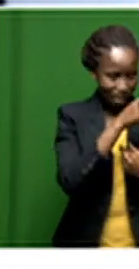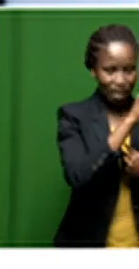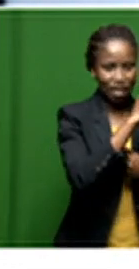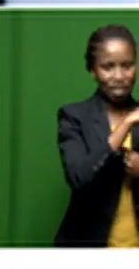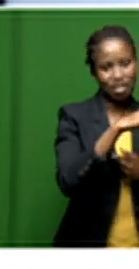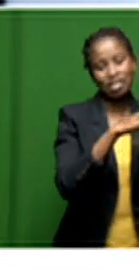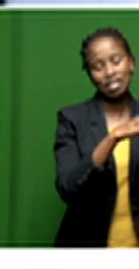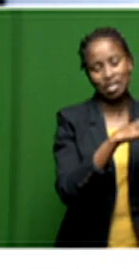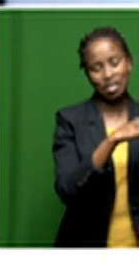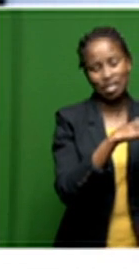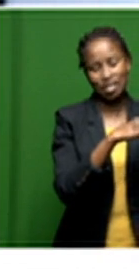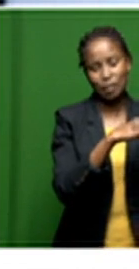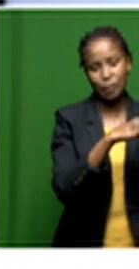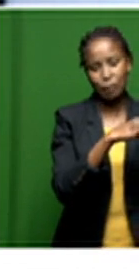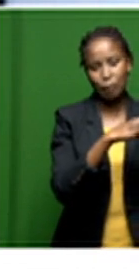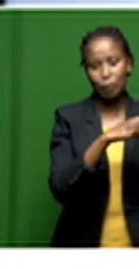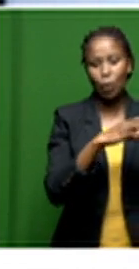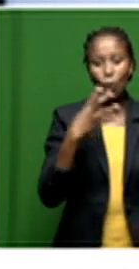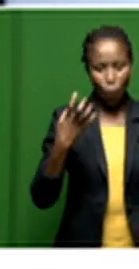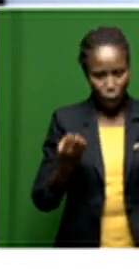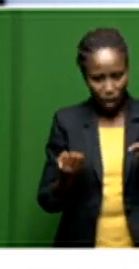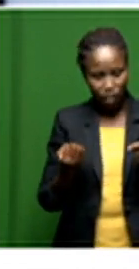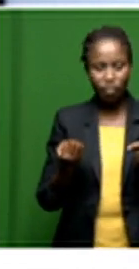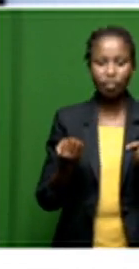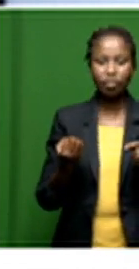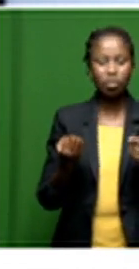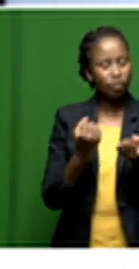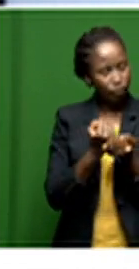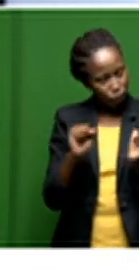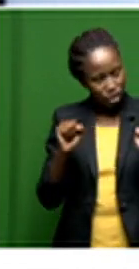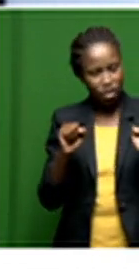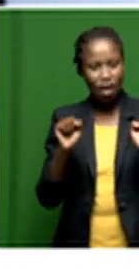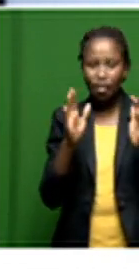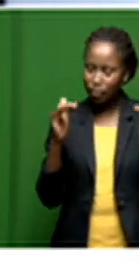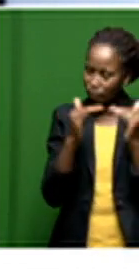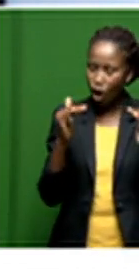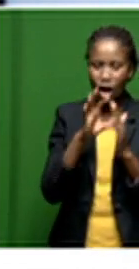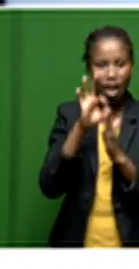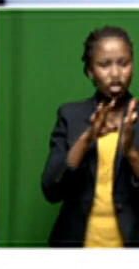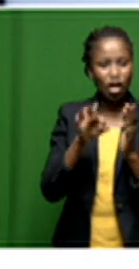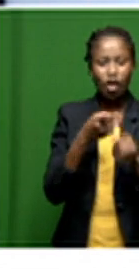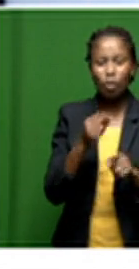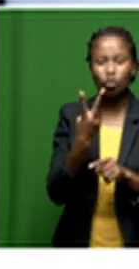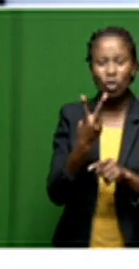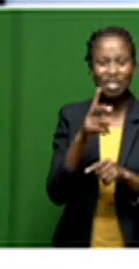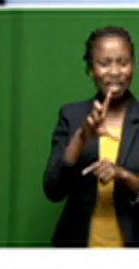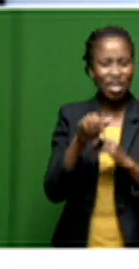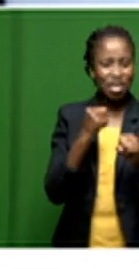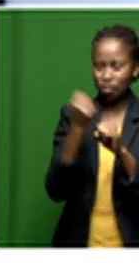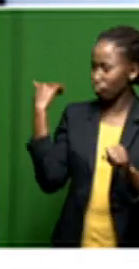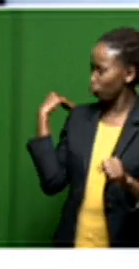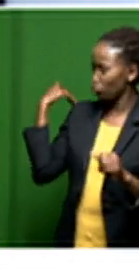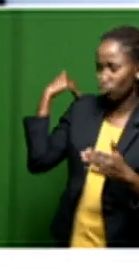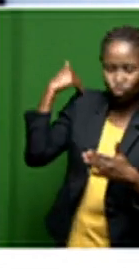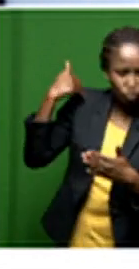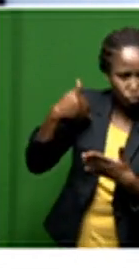democracy. We've had several free and fair elections over 27 years with no results being